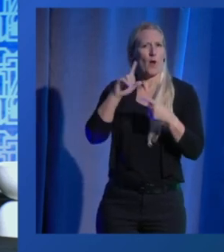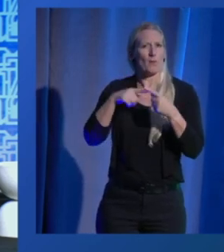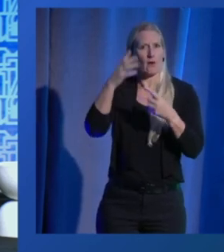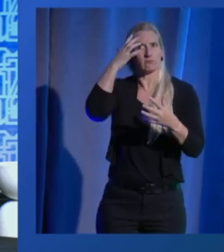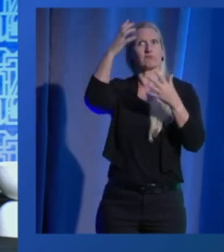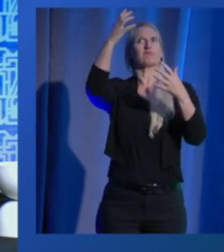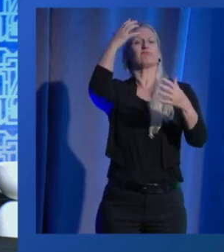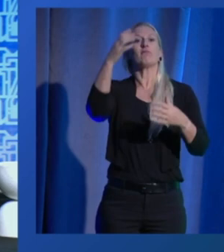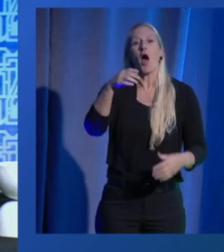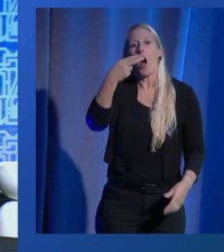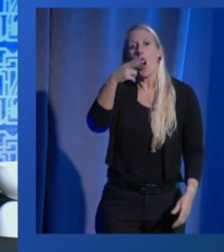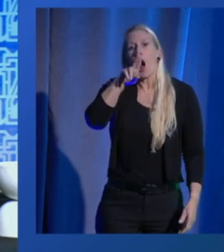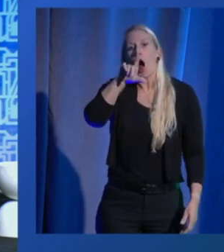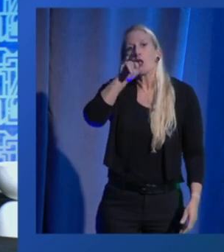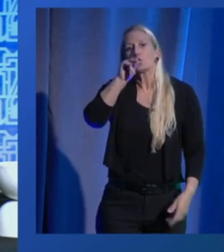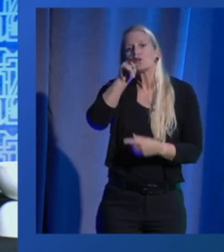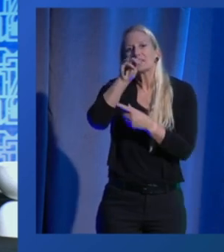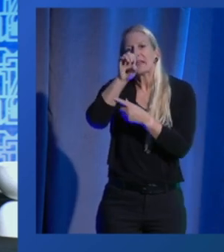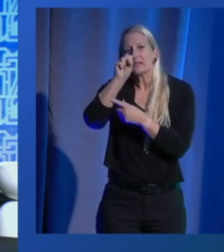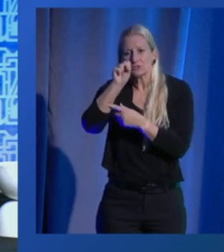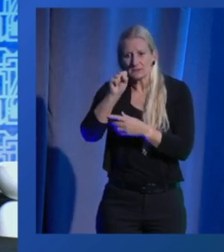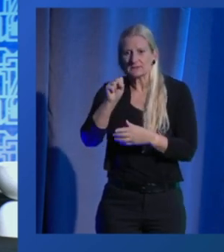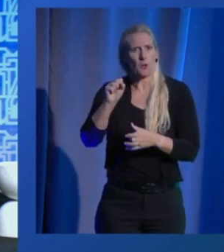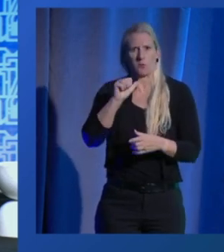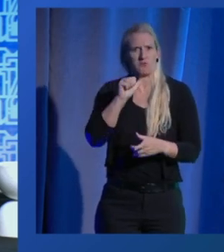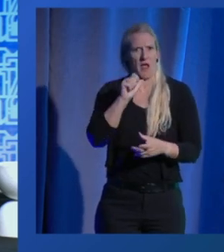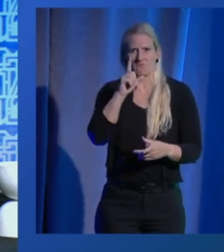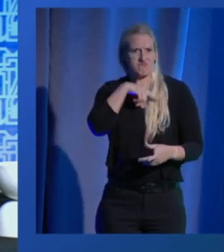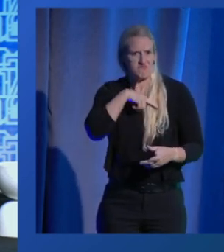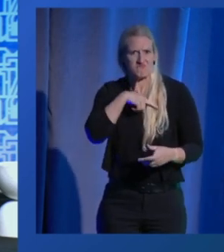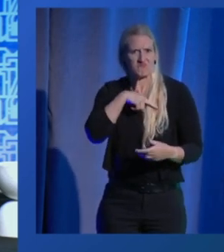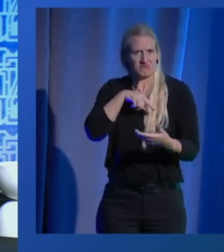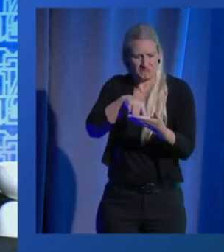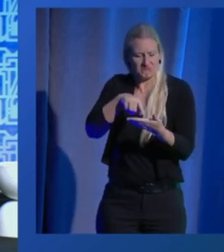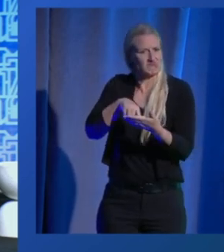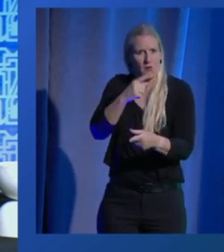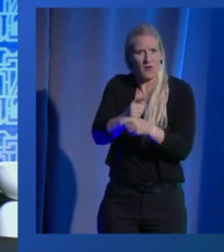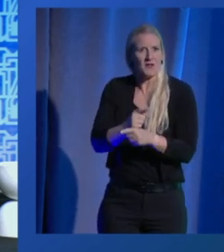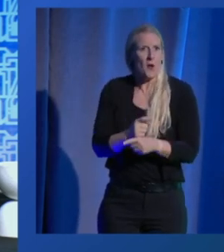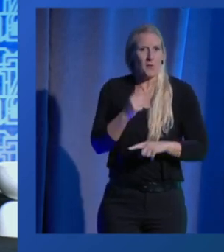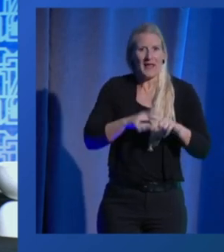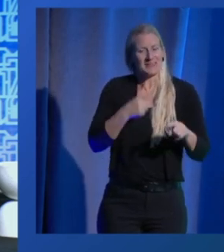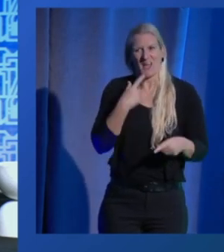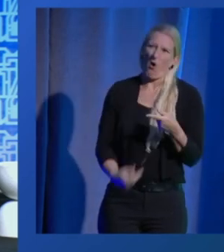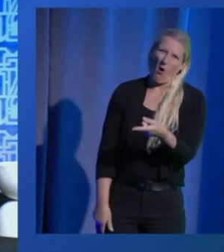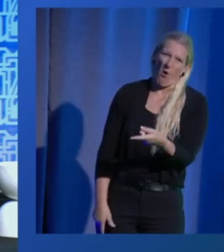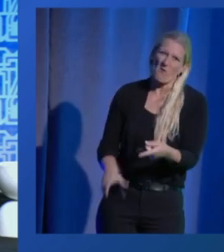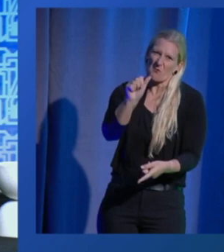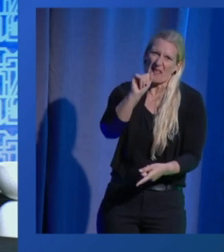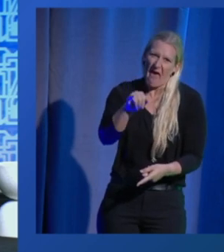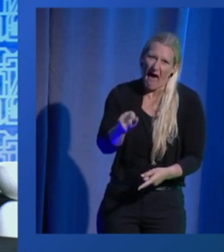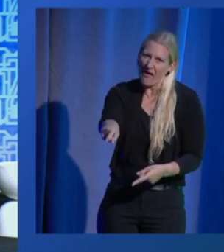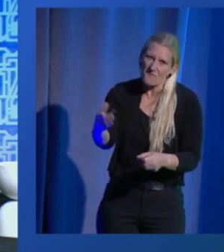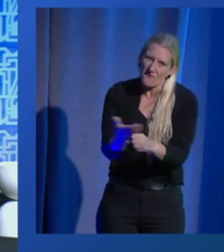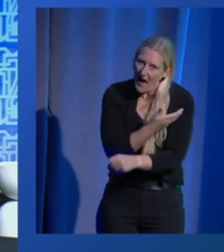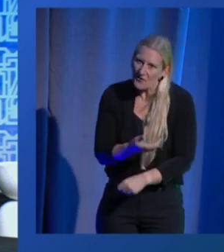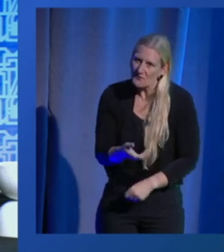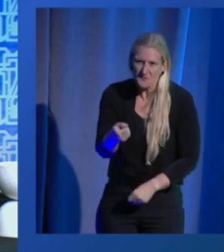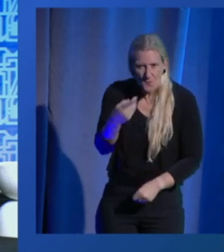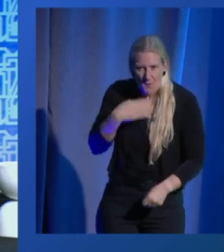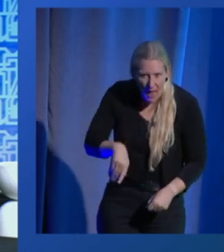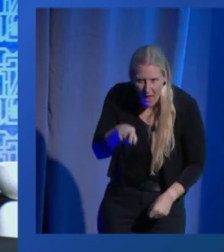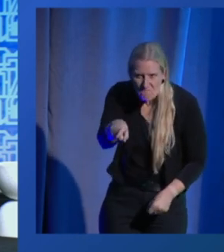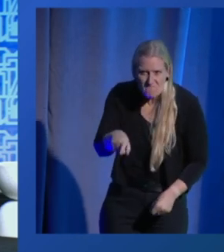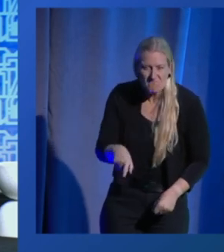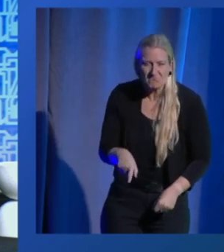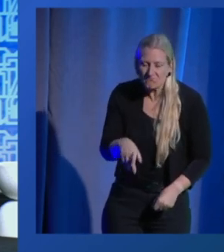chain uh as far as AI is concerned because you can't say you were a bad AI you know or you're fired um can we